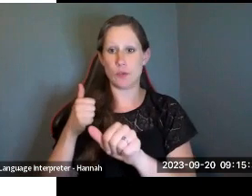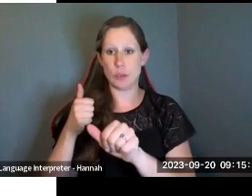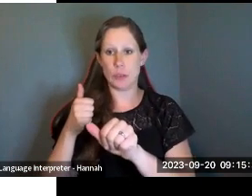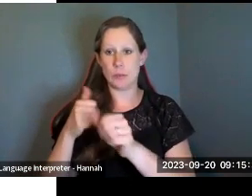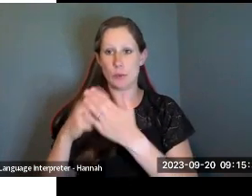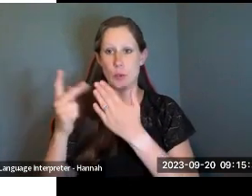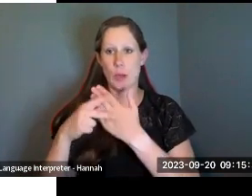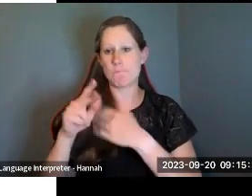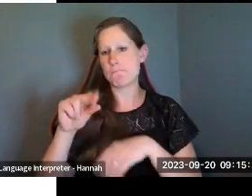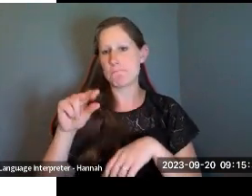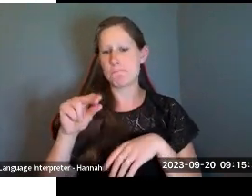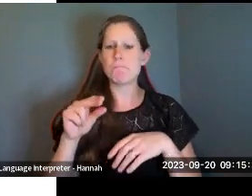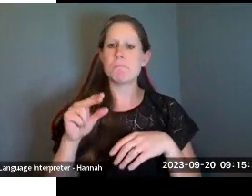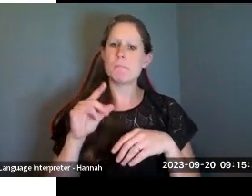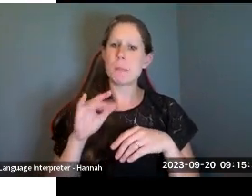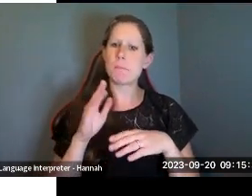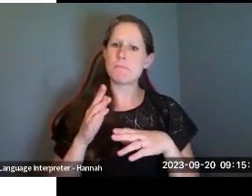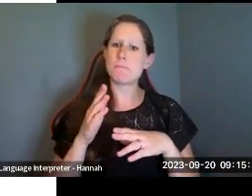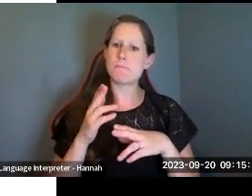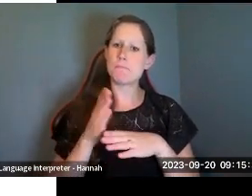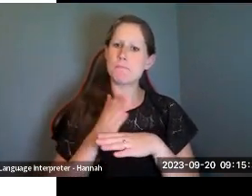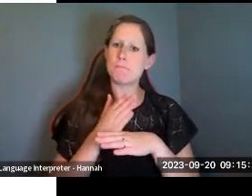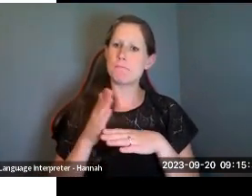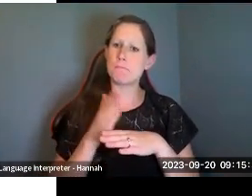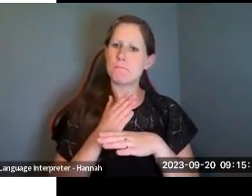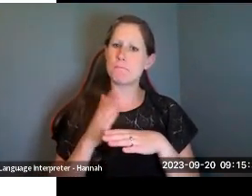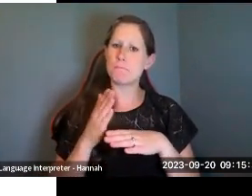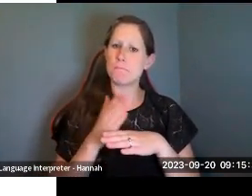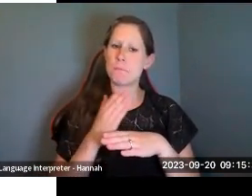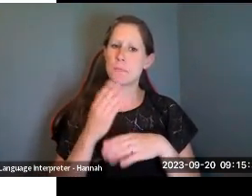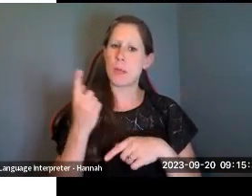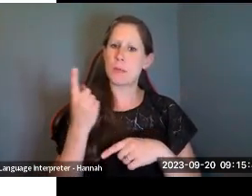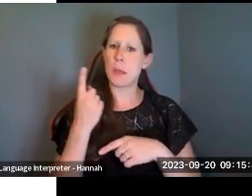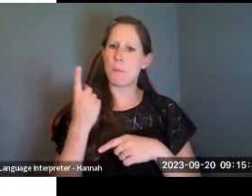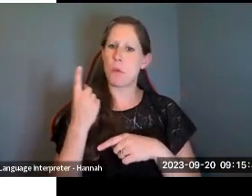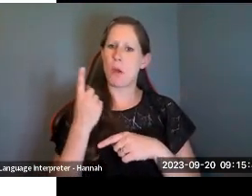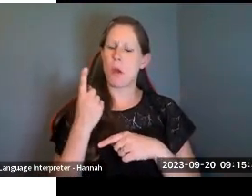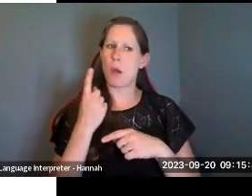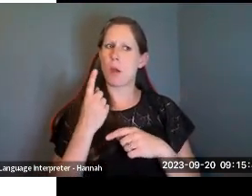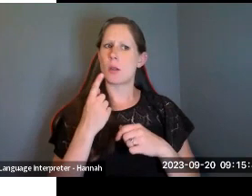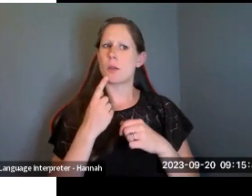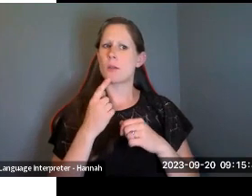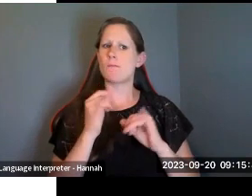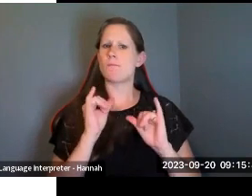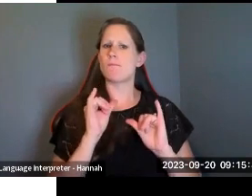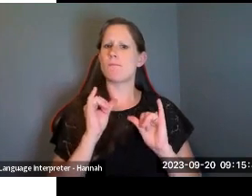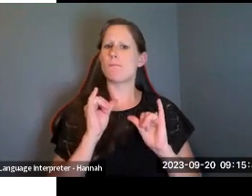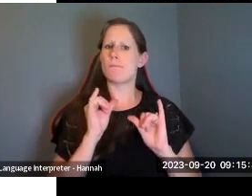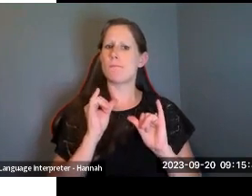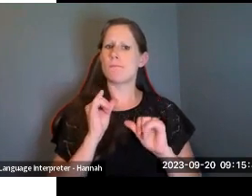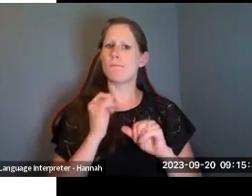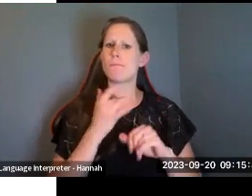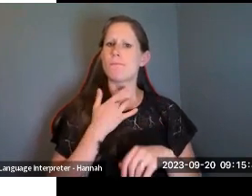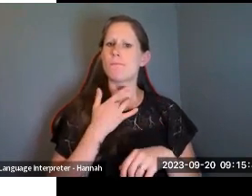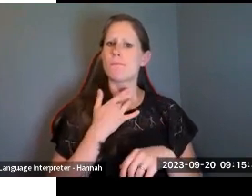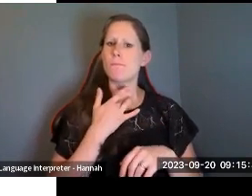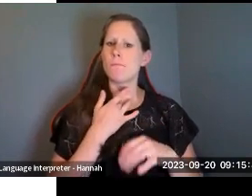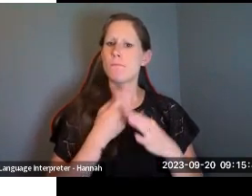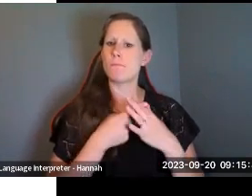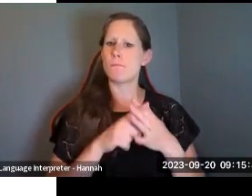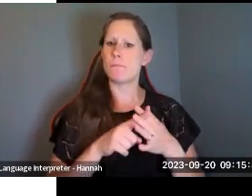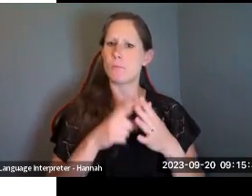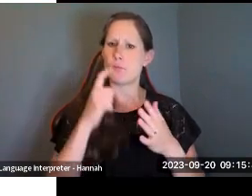that middle space where someone is beginning to recognize that they're displaying signs